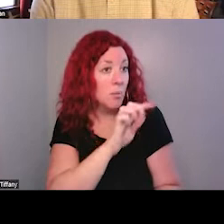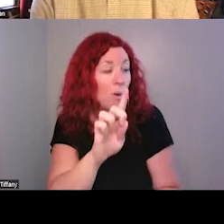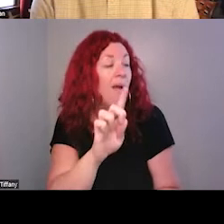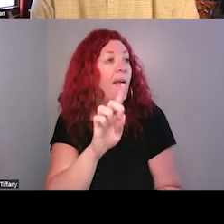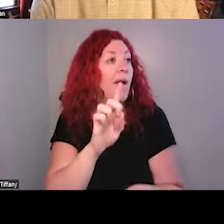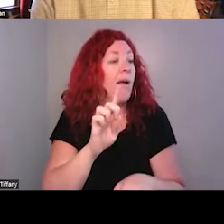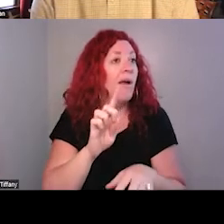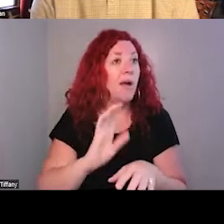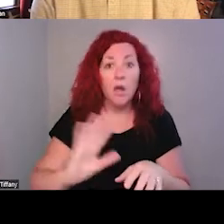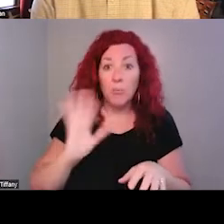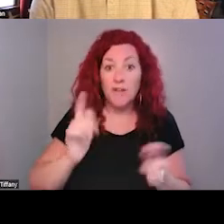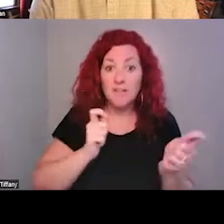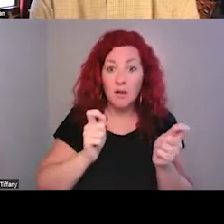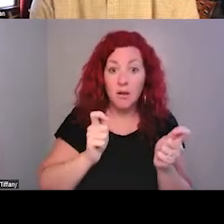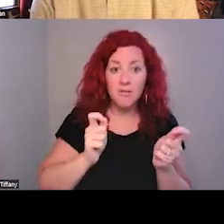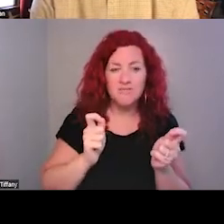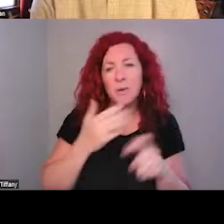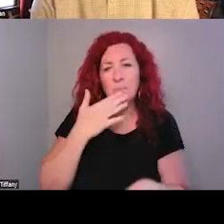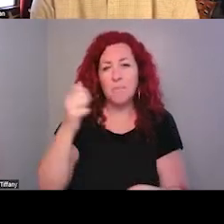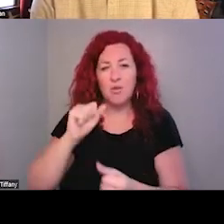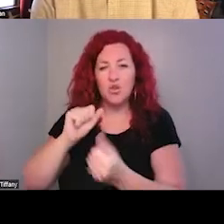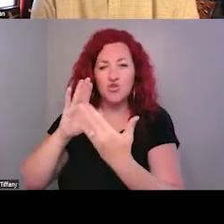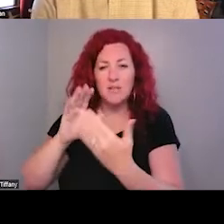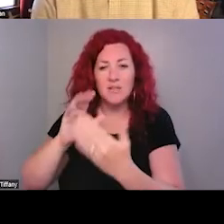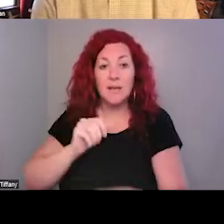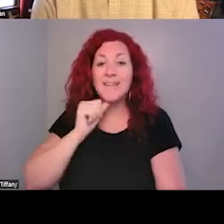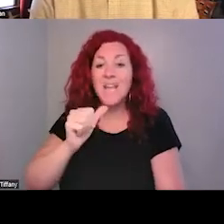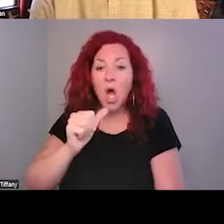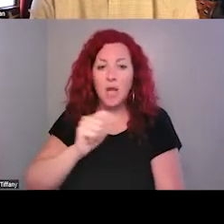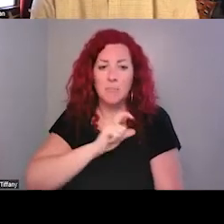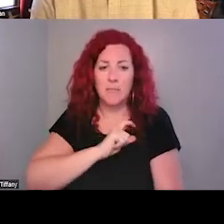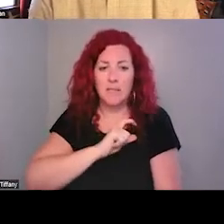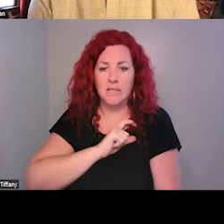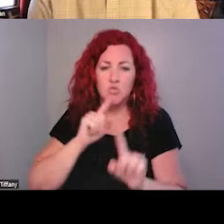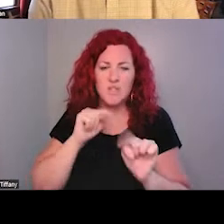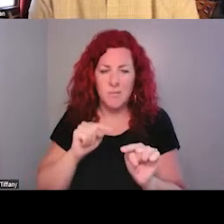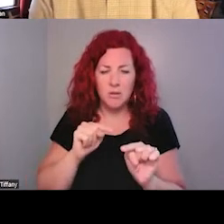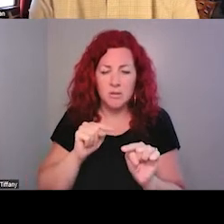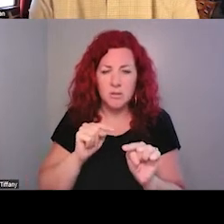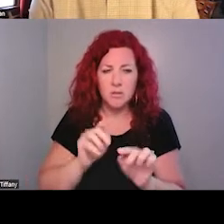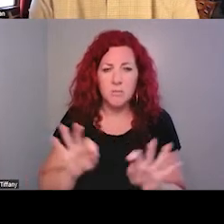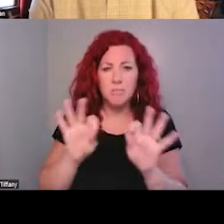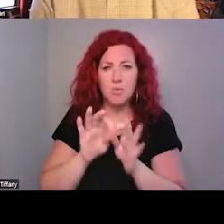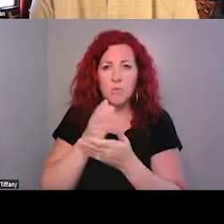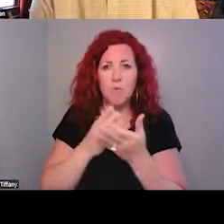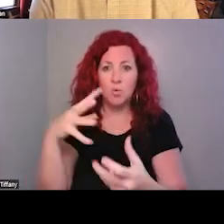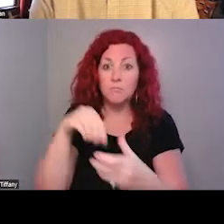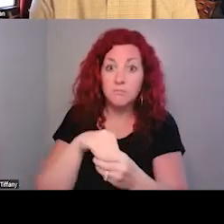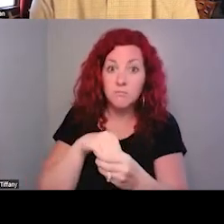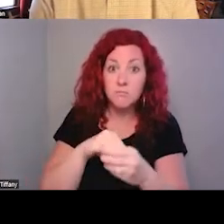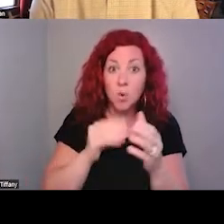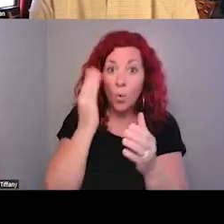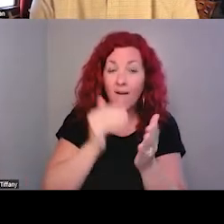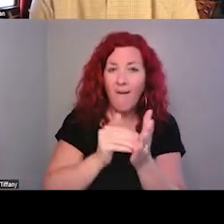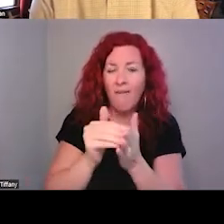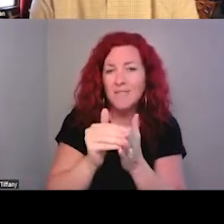by 911 but can actually be better addressed by a non-police response, that's an important piece to build in, because often there are